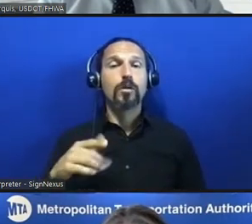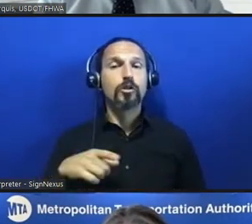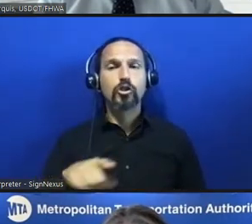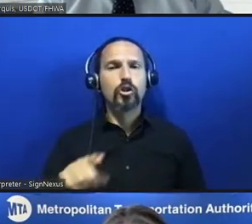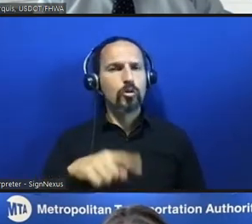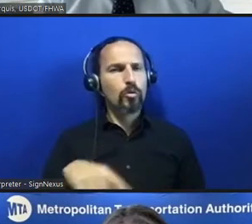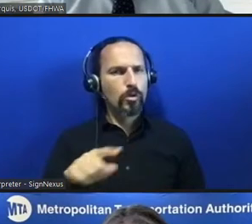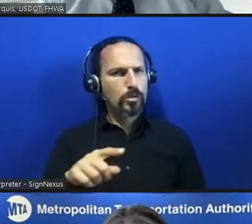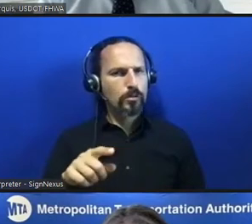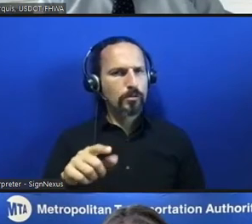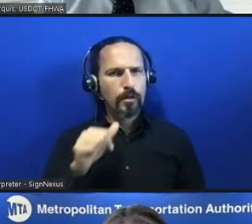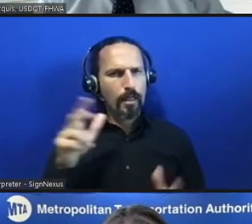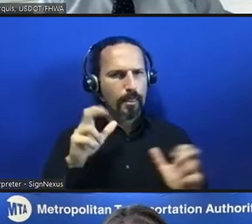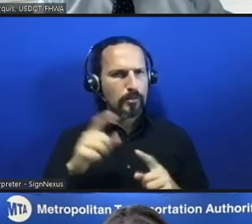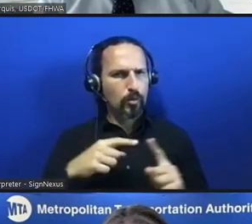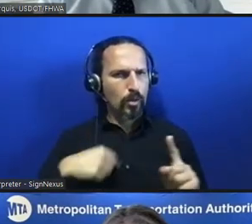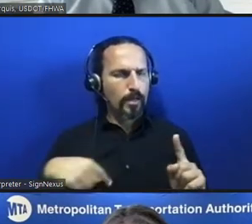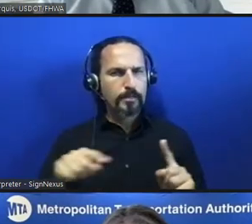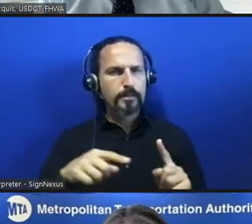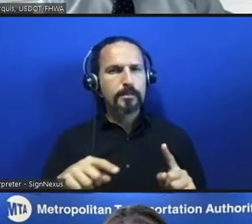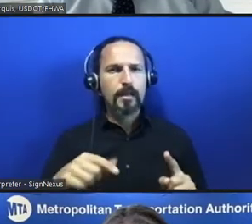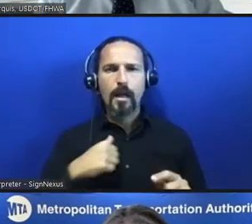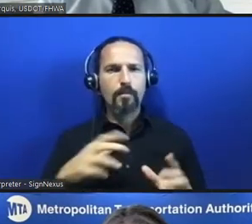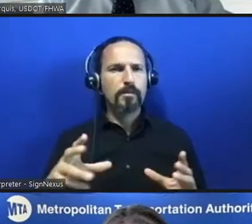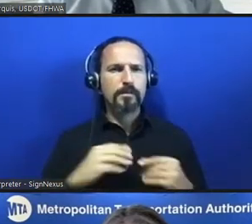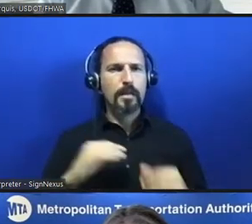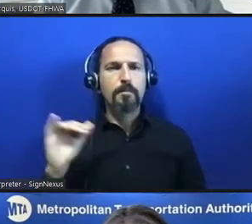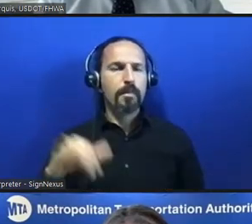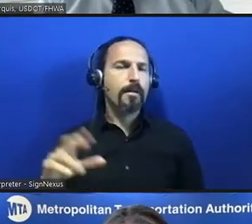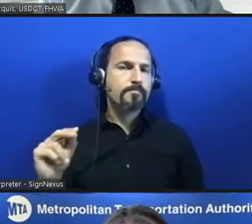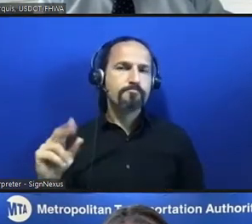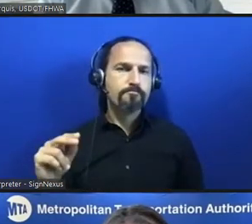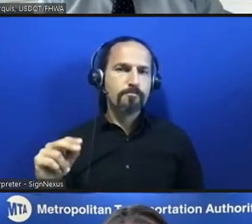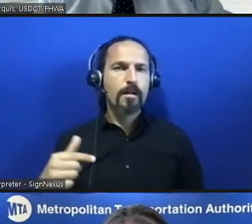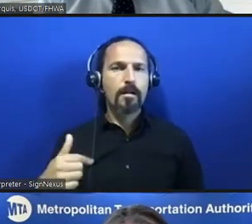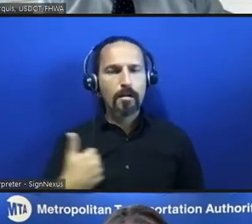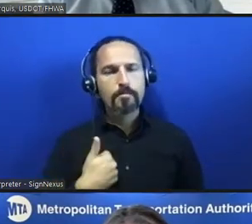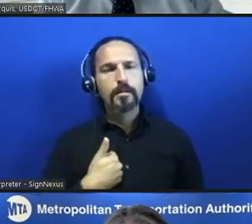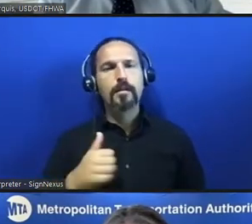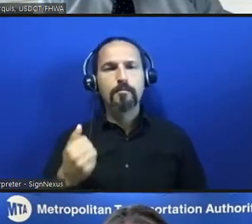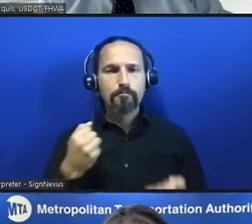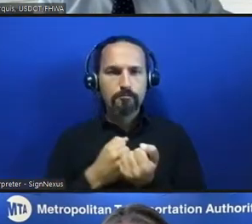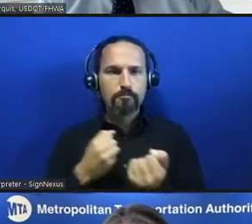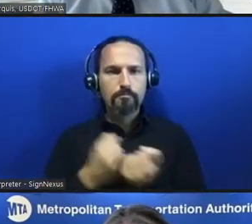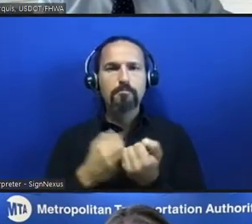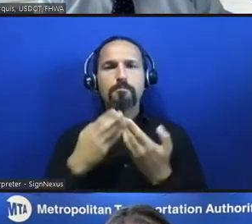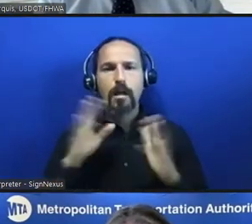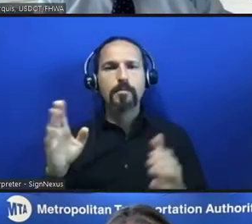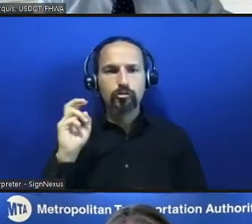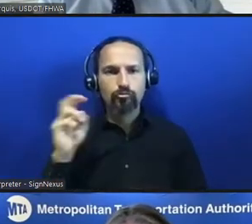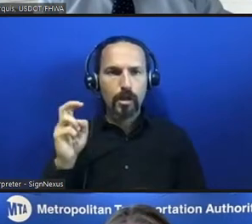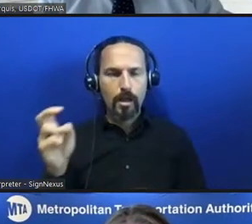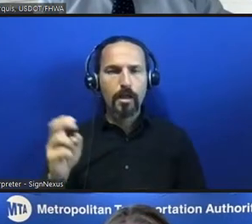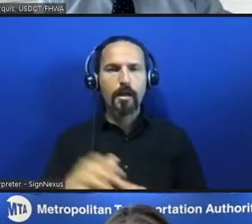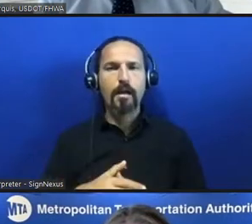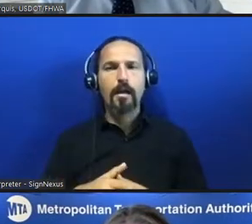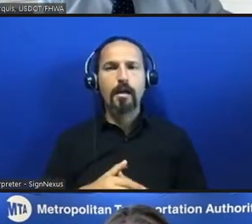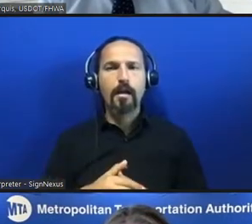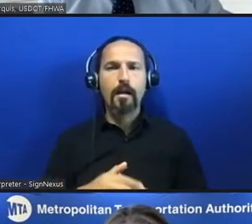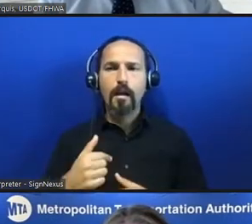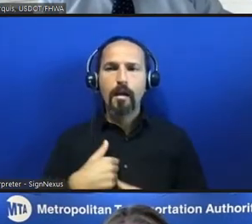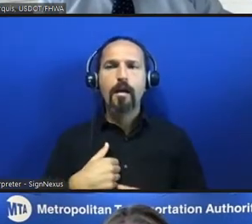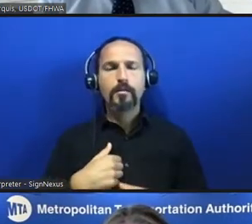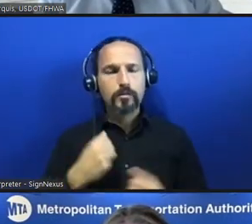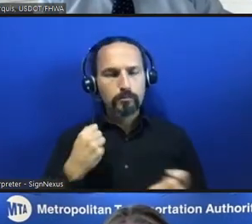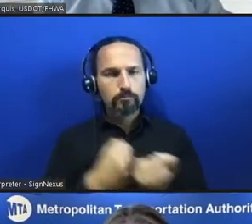shouldn't be listened to I'm not going to take that lightly I am a proponent of public transit I am definitely an Enthusiast of